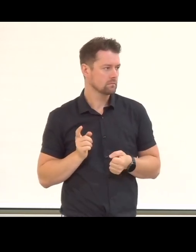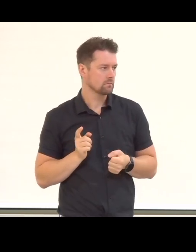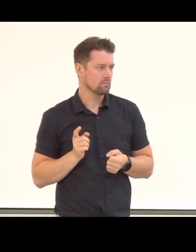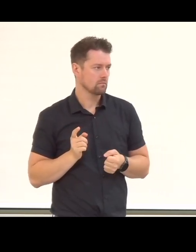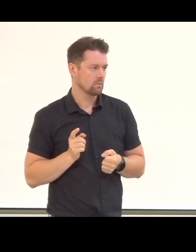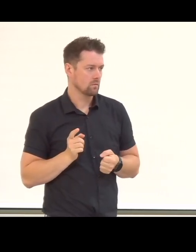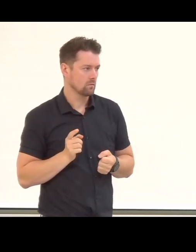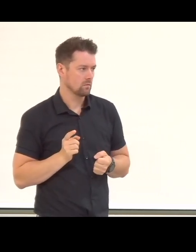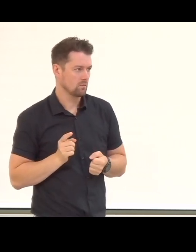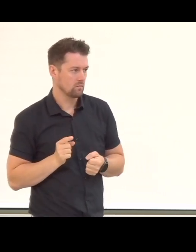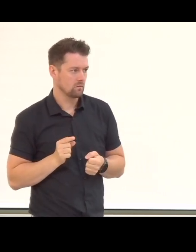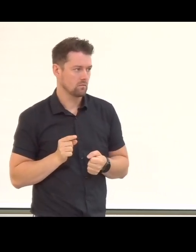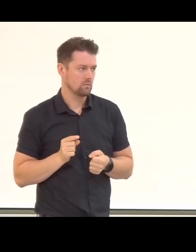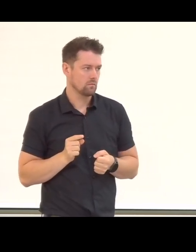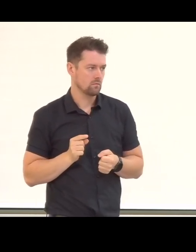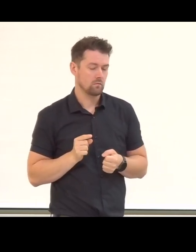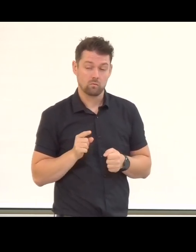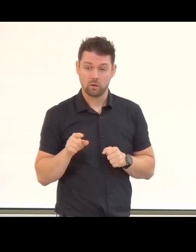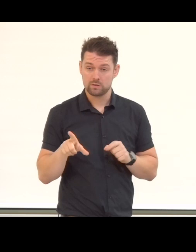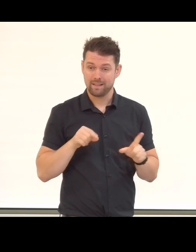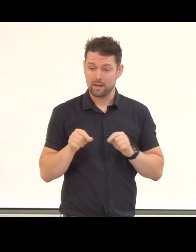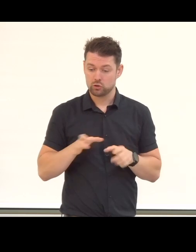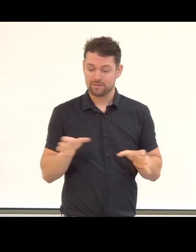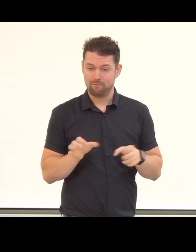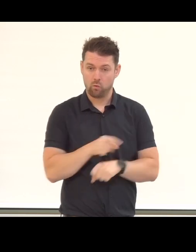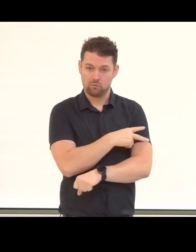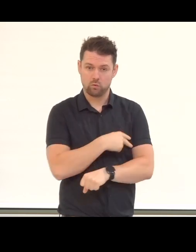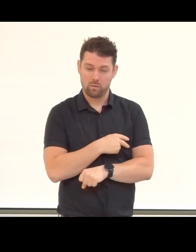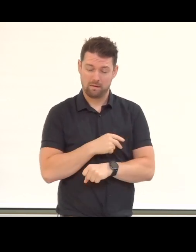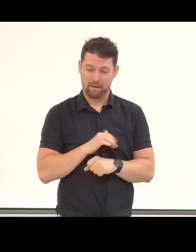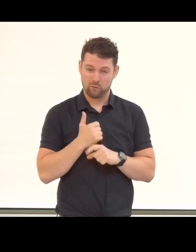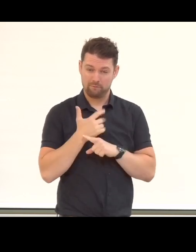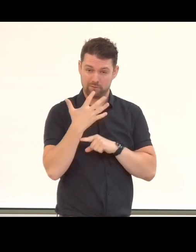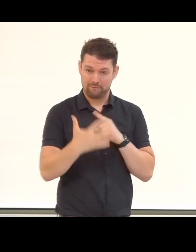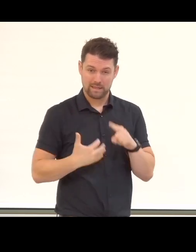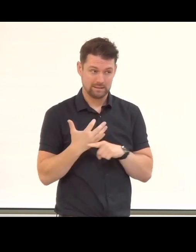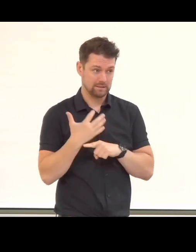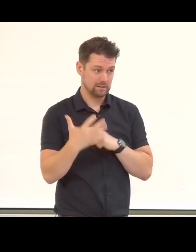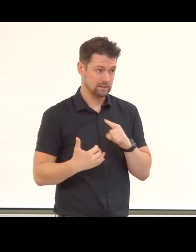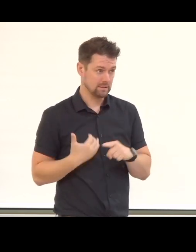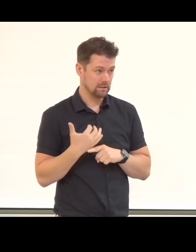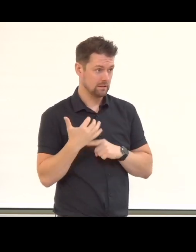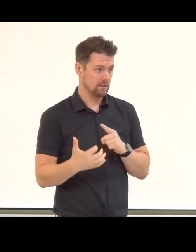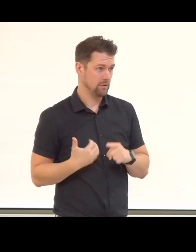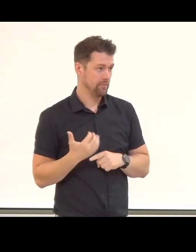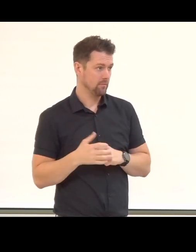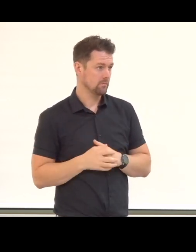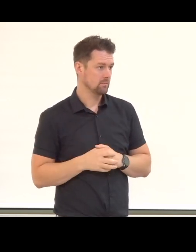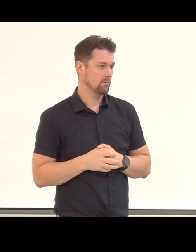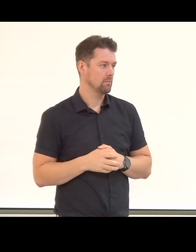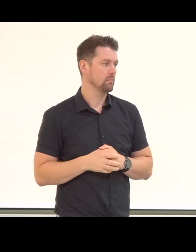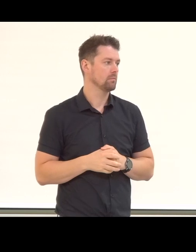select the crew once in 5 years kind of thing. So, and why? My question